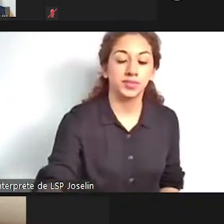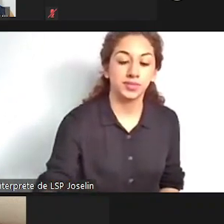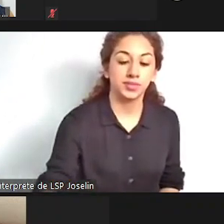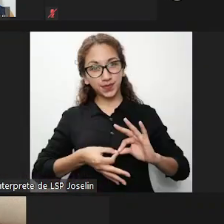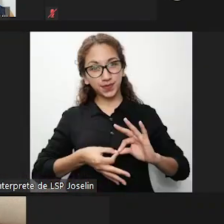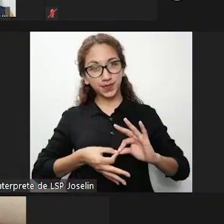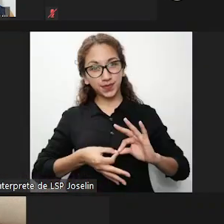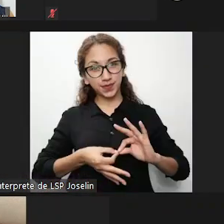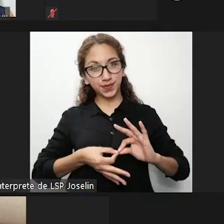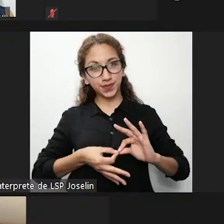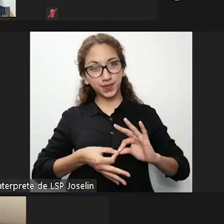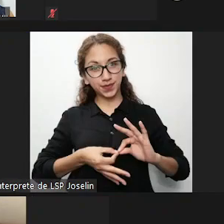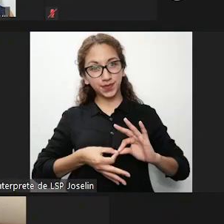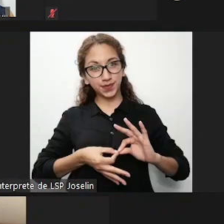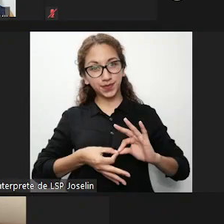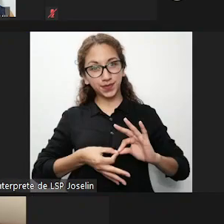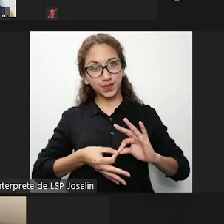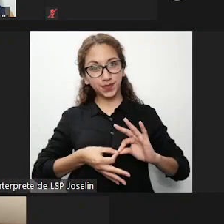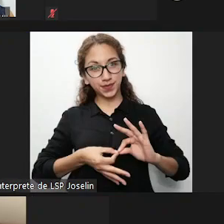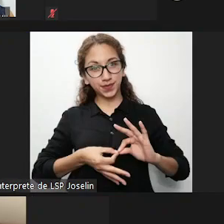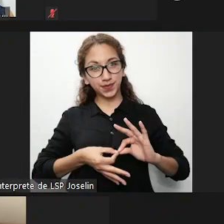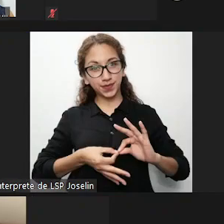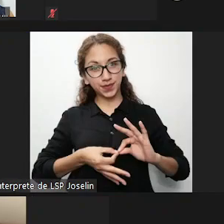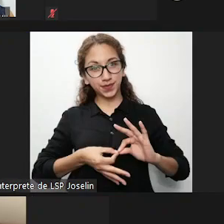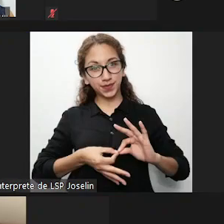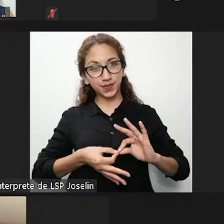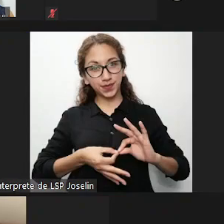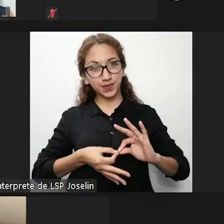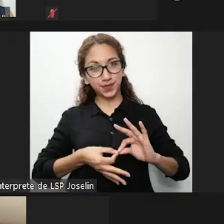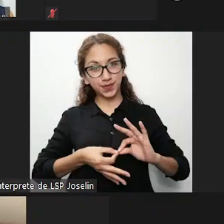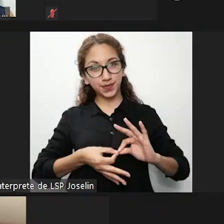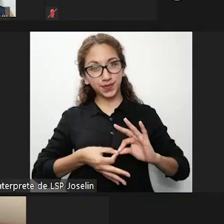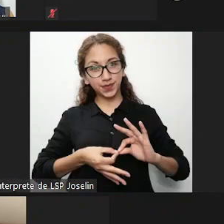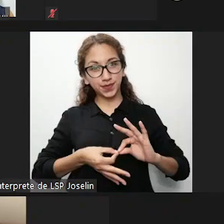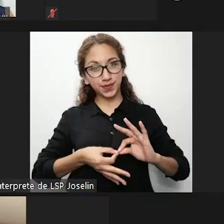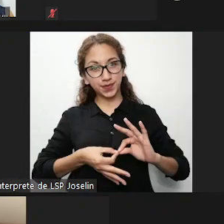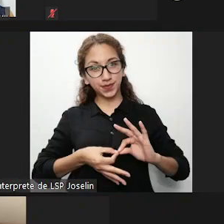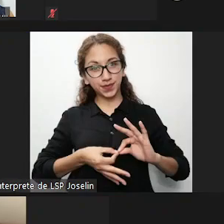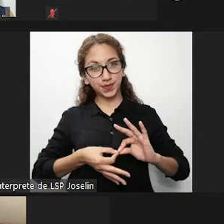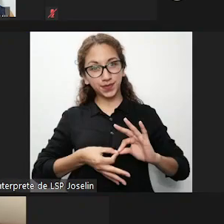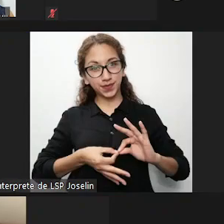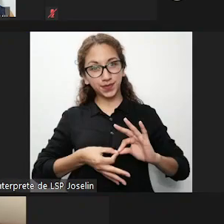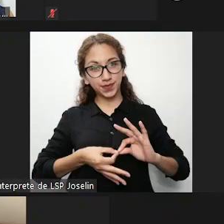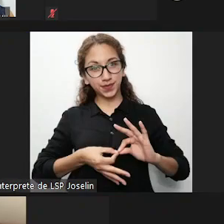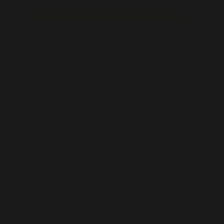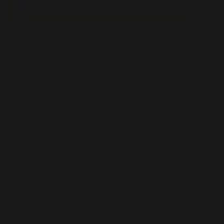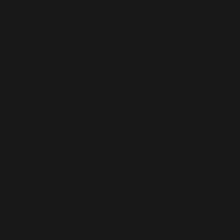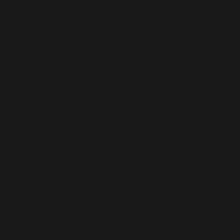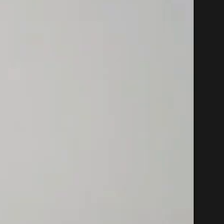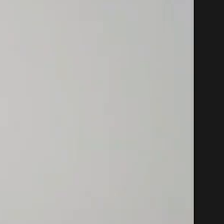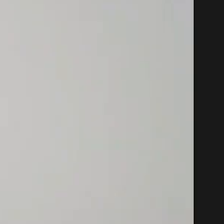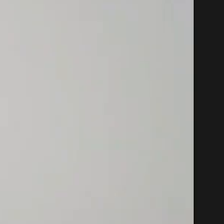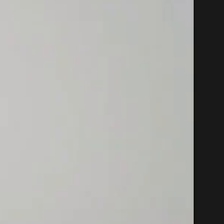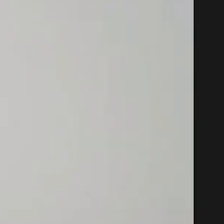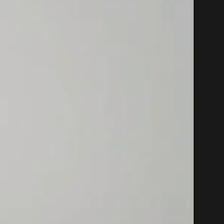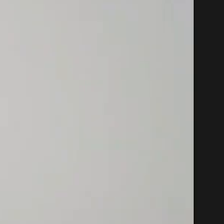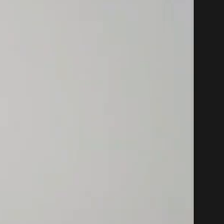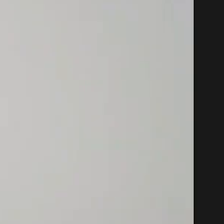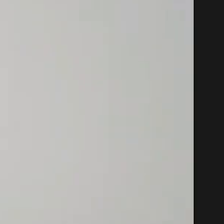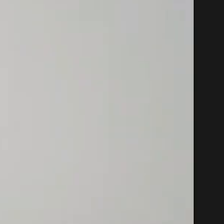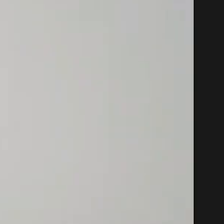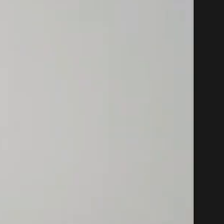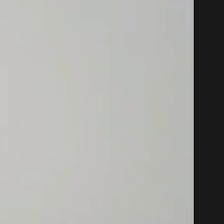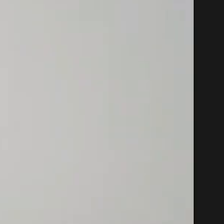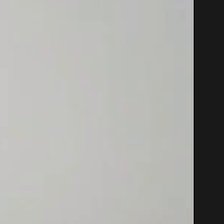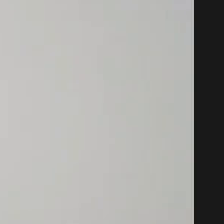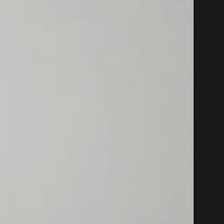it's the first time that they touch upon violence and harassment in the work environment and work environment